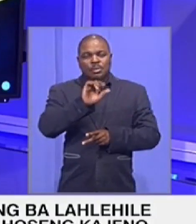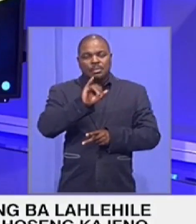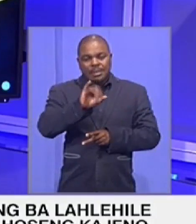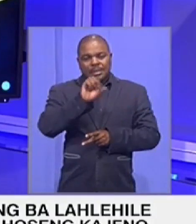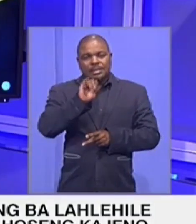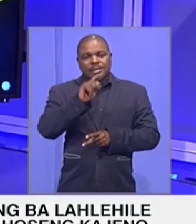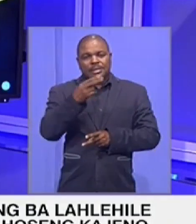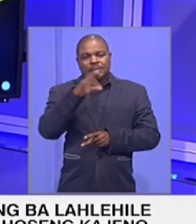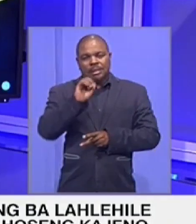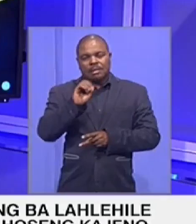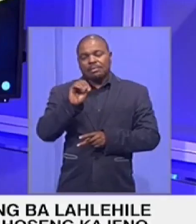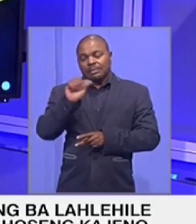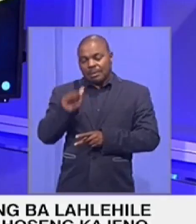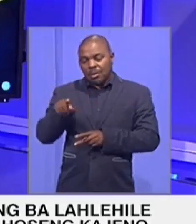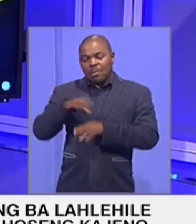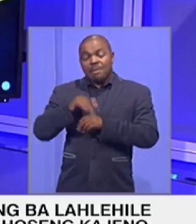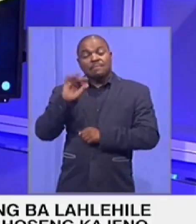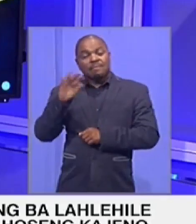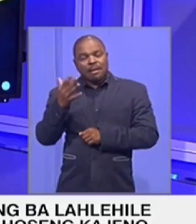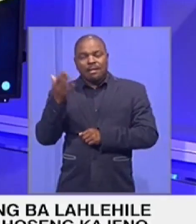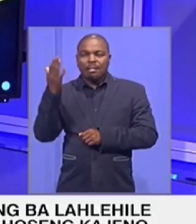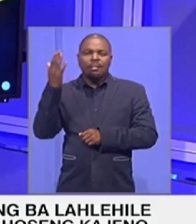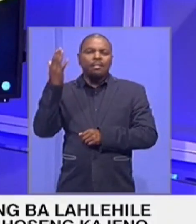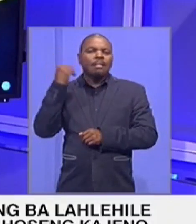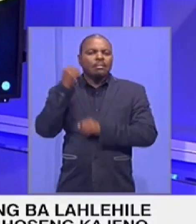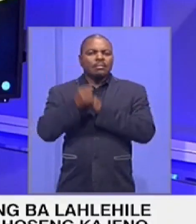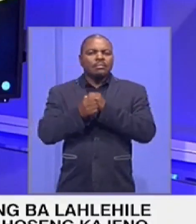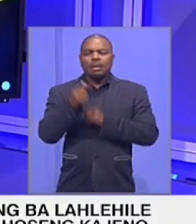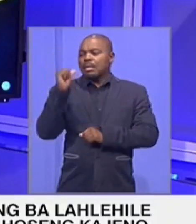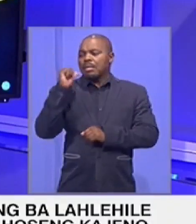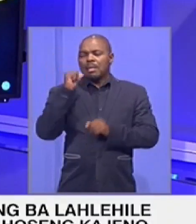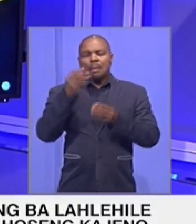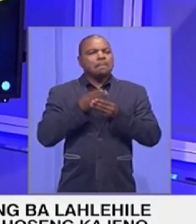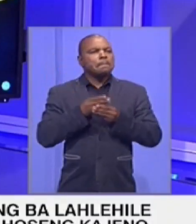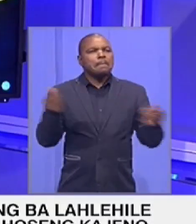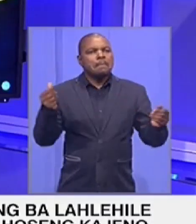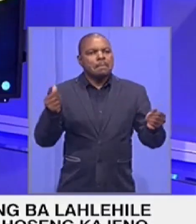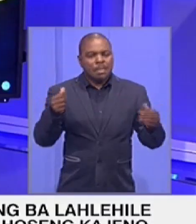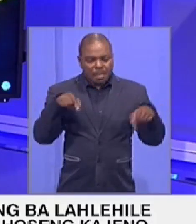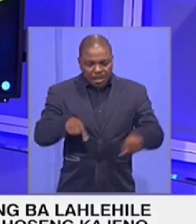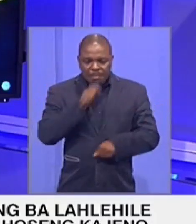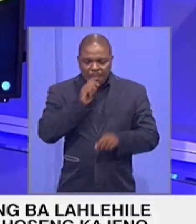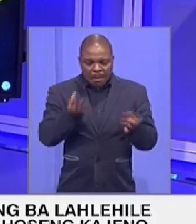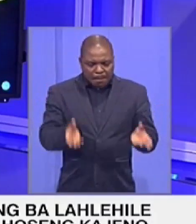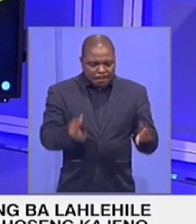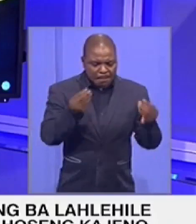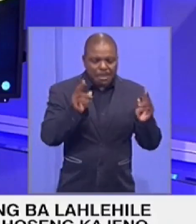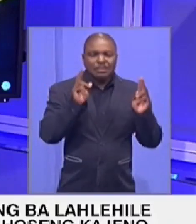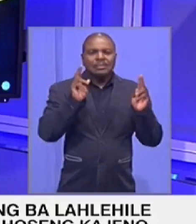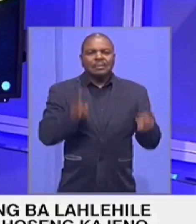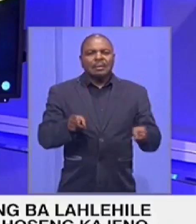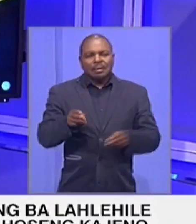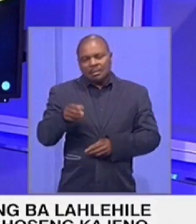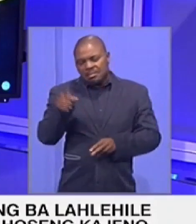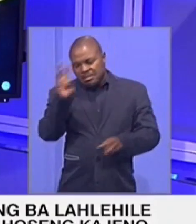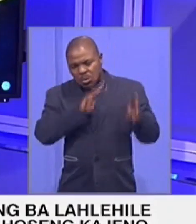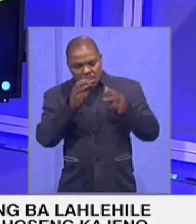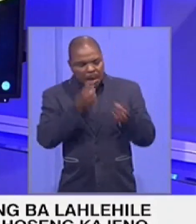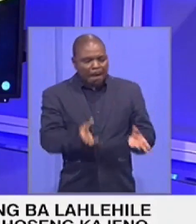nyametse ka mora hore ba se fihle lapeng maobane bosiu. Ditopo tsa bona di fumanwe hore nya bone ho seng ka jeno ke sehlopha sa